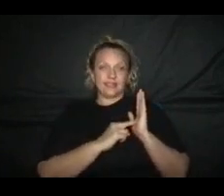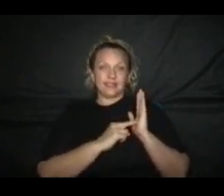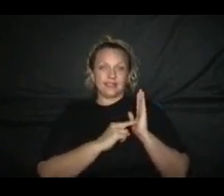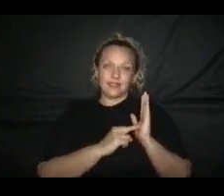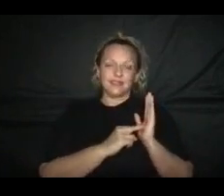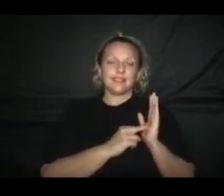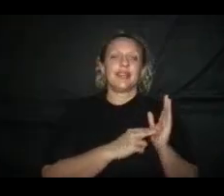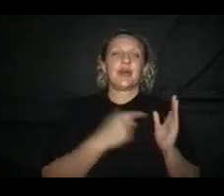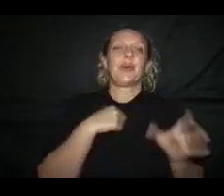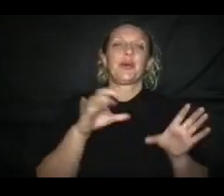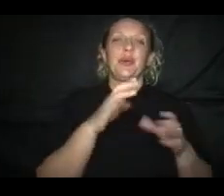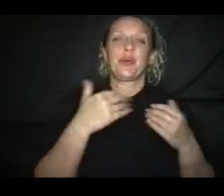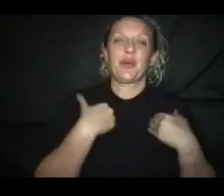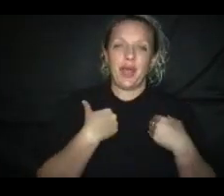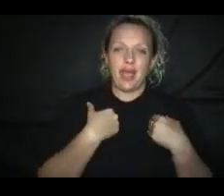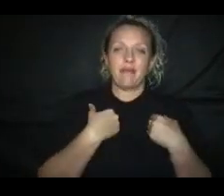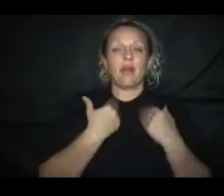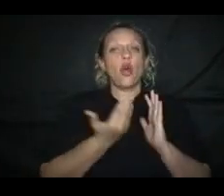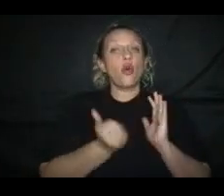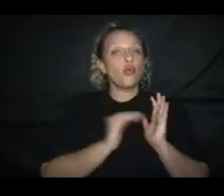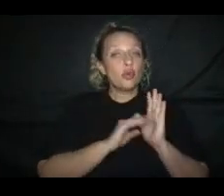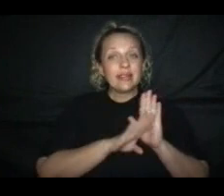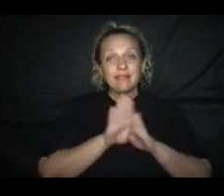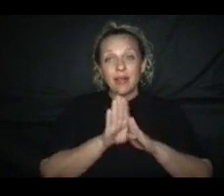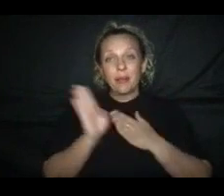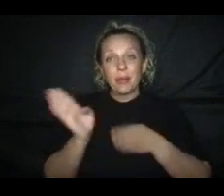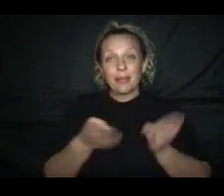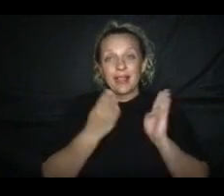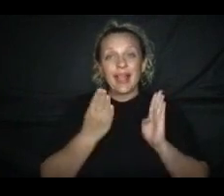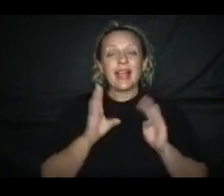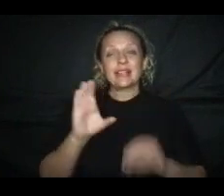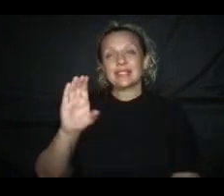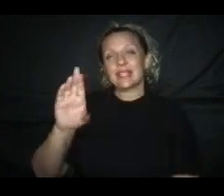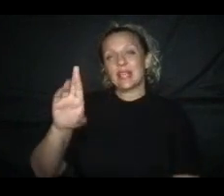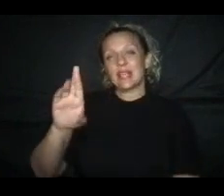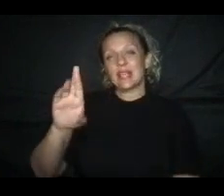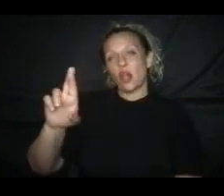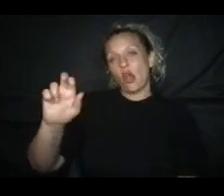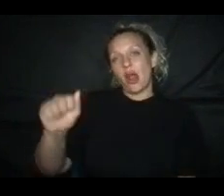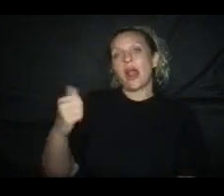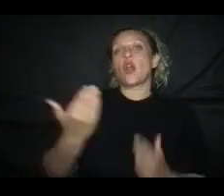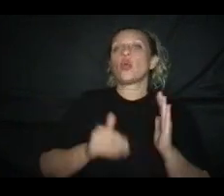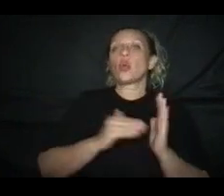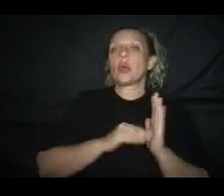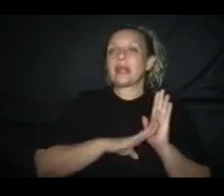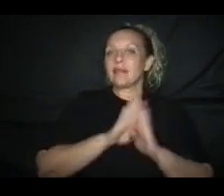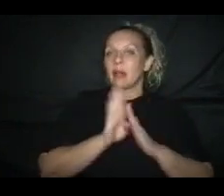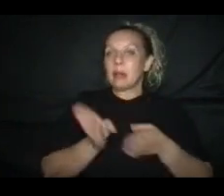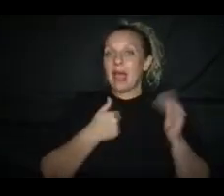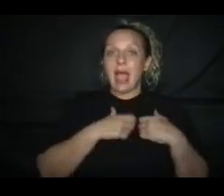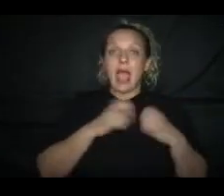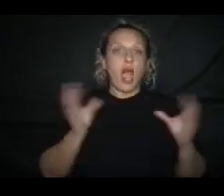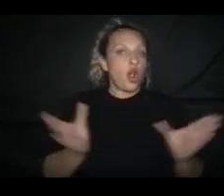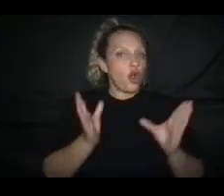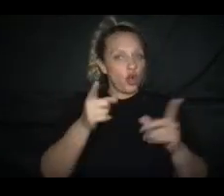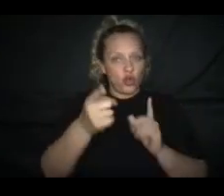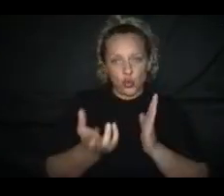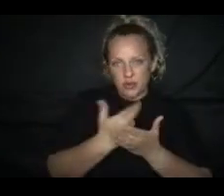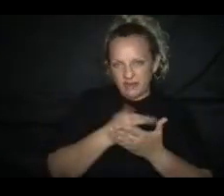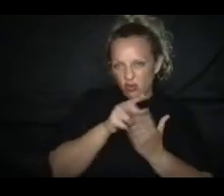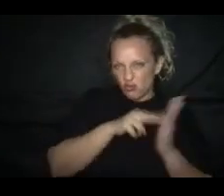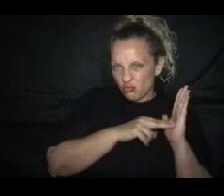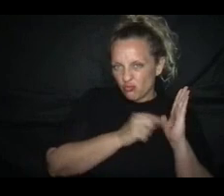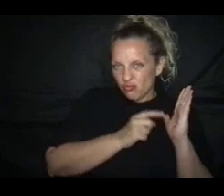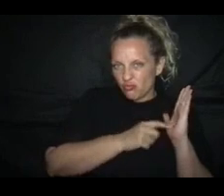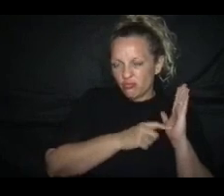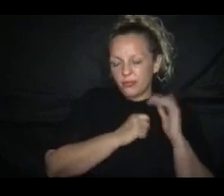we do have a redevelopment plan, a CRA redevelopment plan that I would urge you to review.